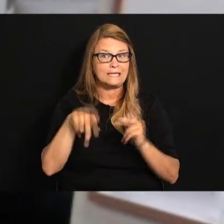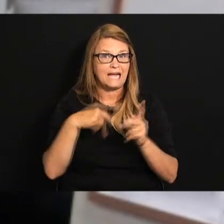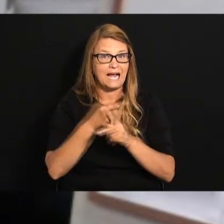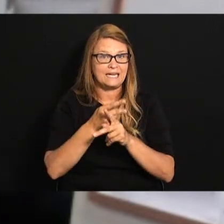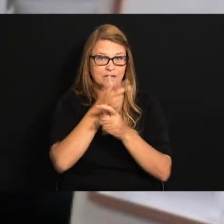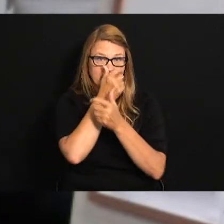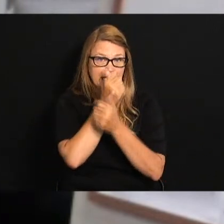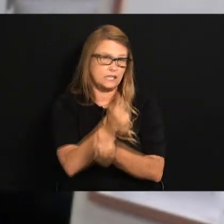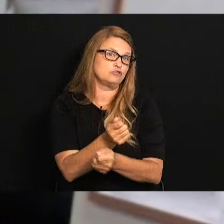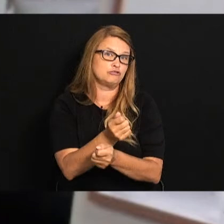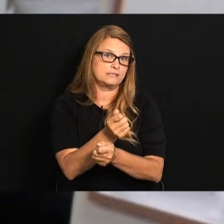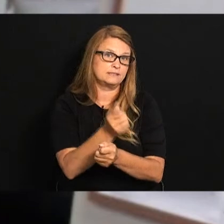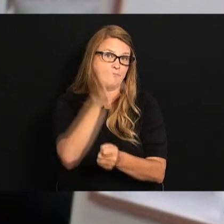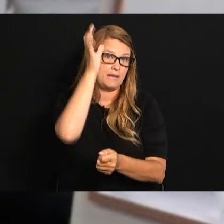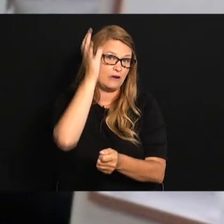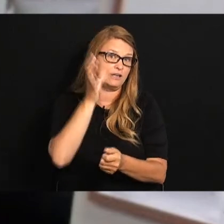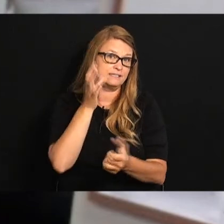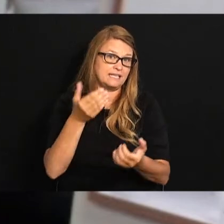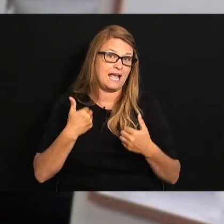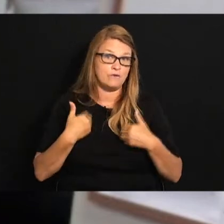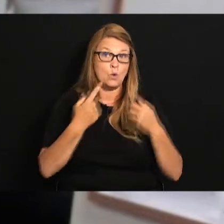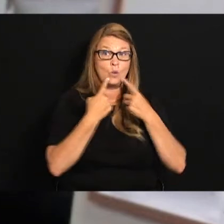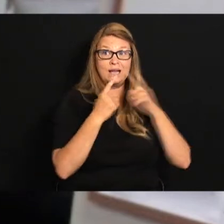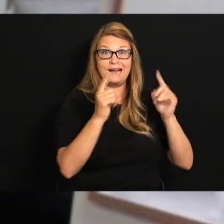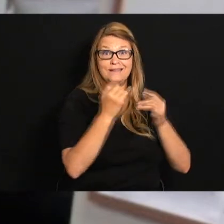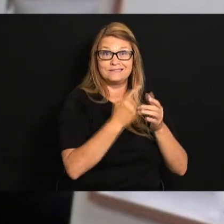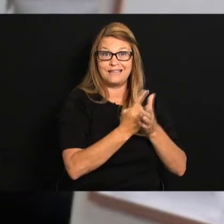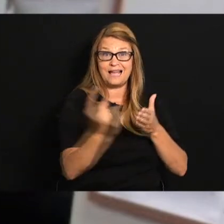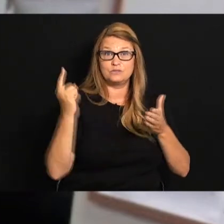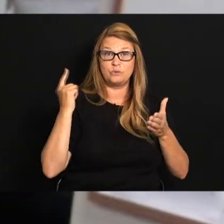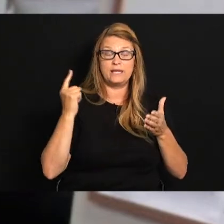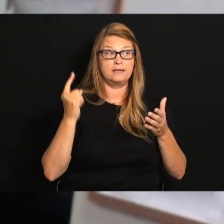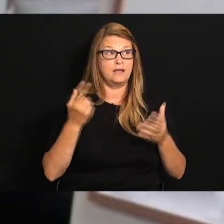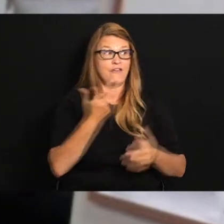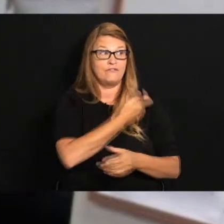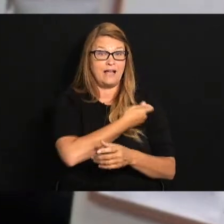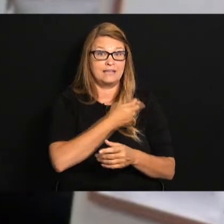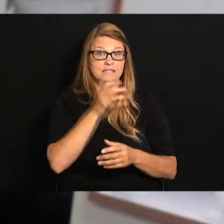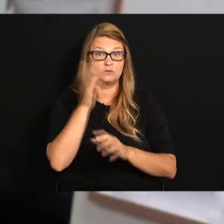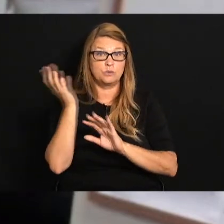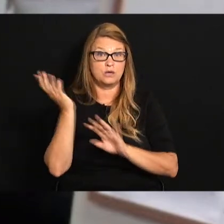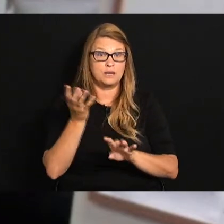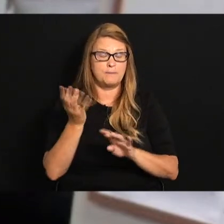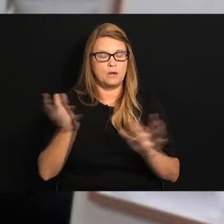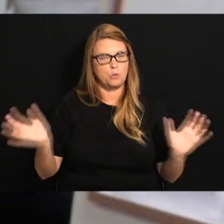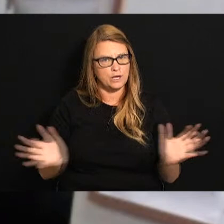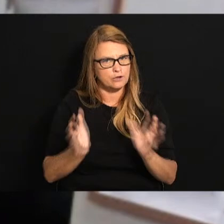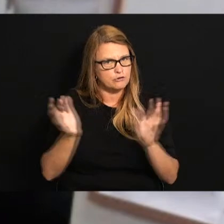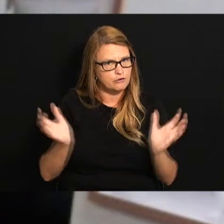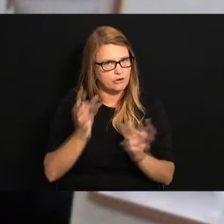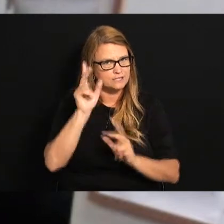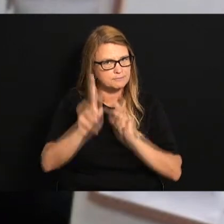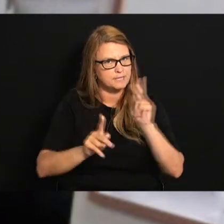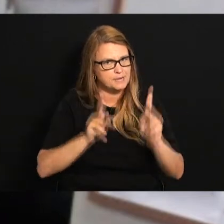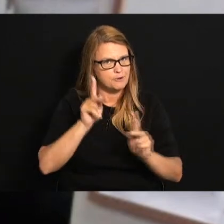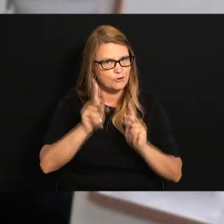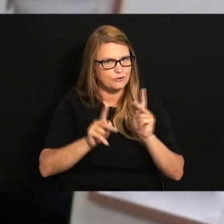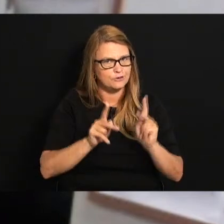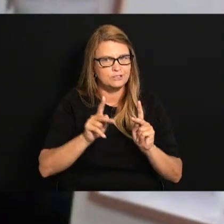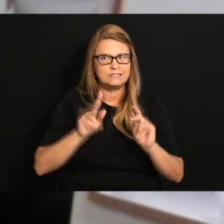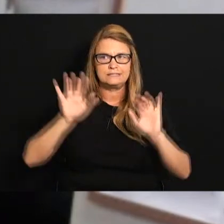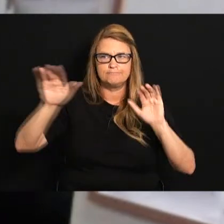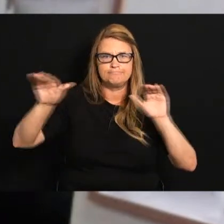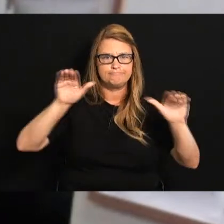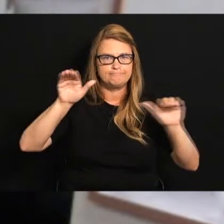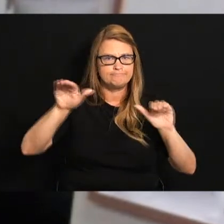from parents? We announced this last week that all these vaccines were going to be coming into the state. We encourage people to go ahead and start reaching out